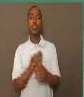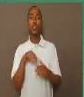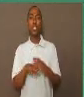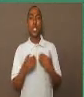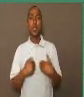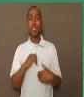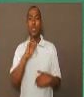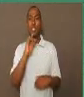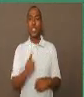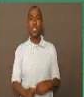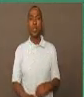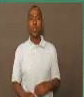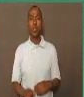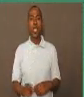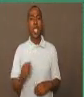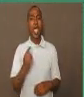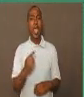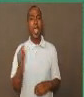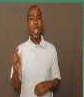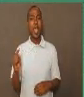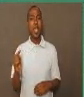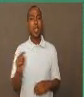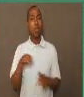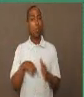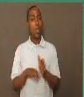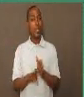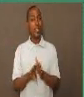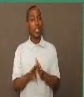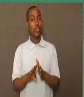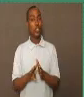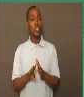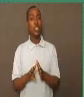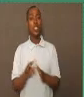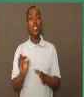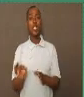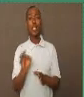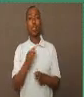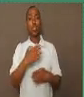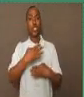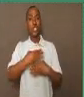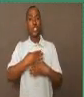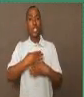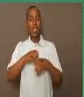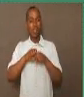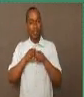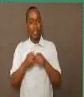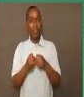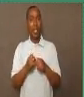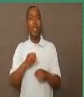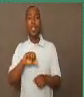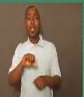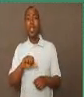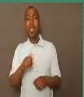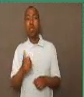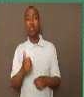Some bacteria break down the cellulose in the plant cell walls, while